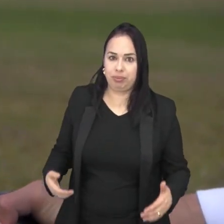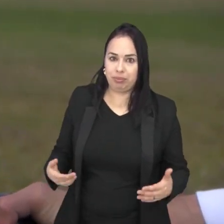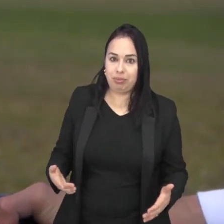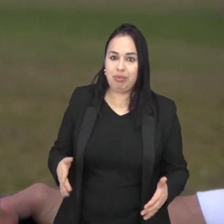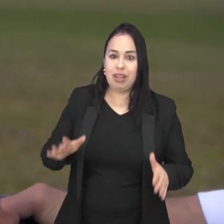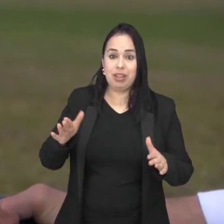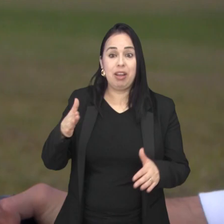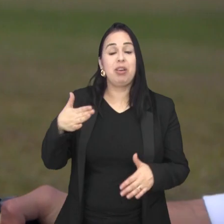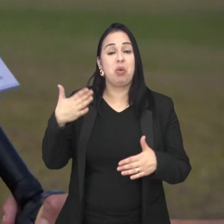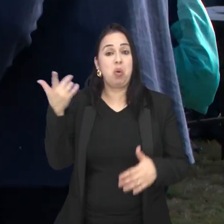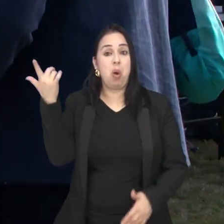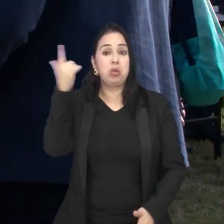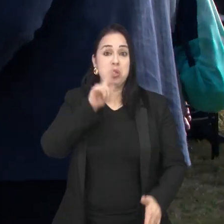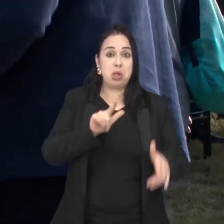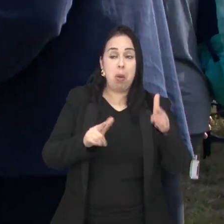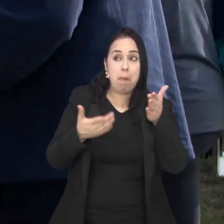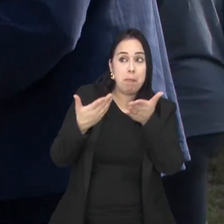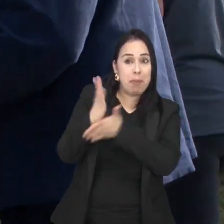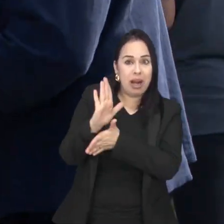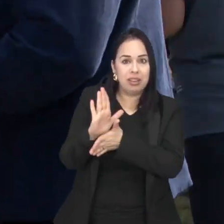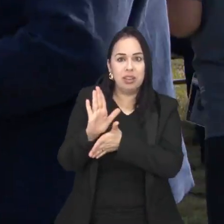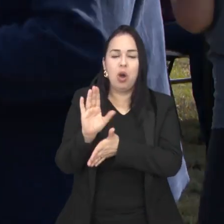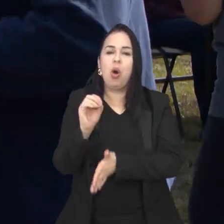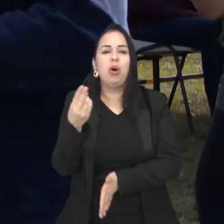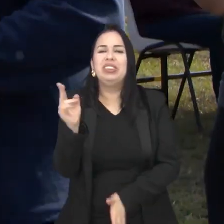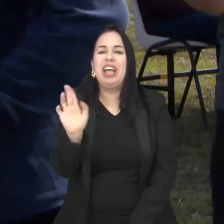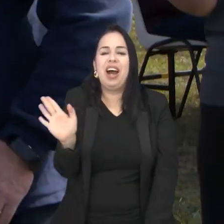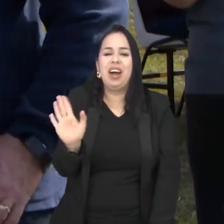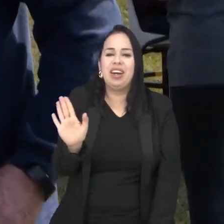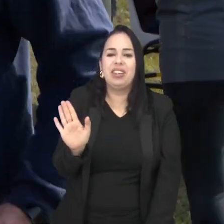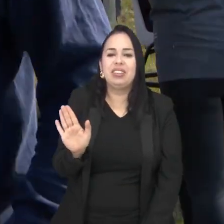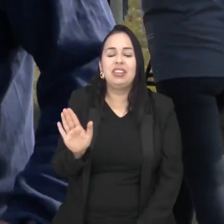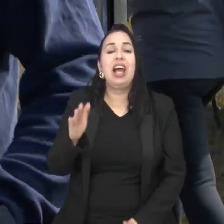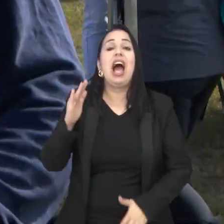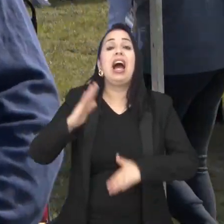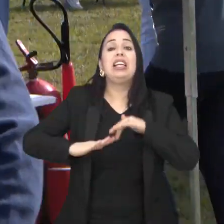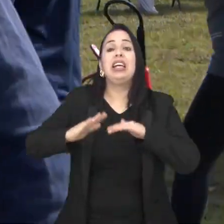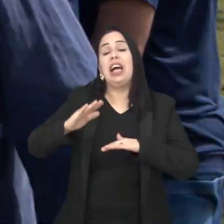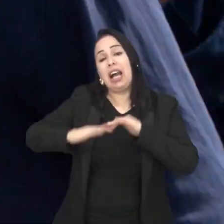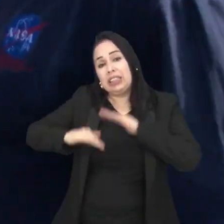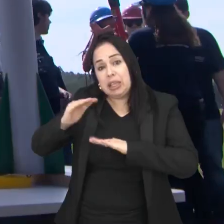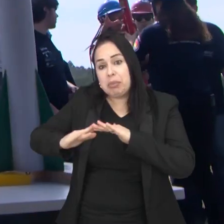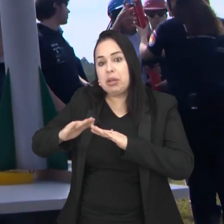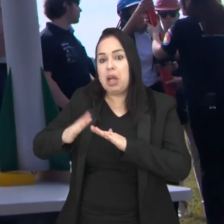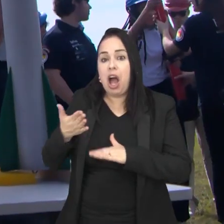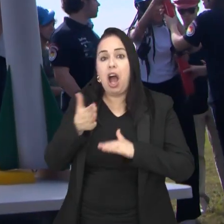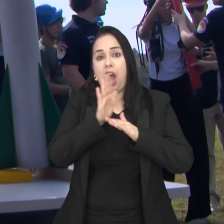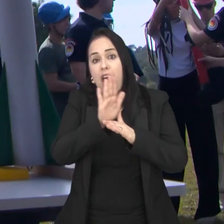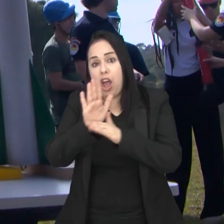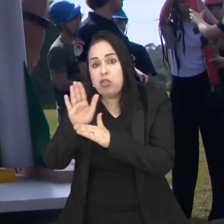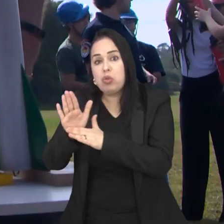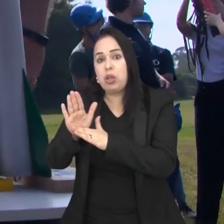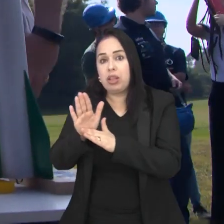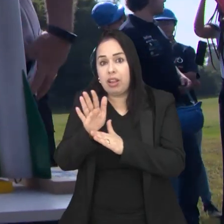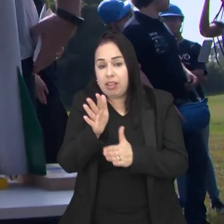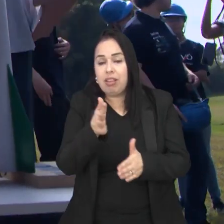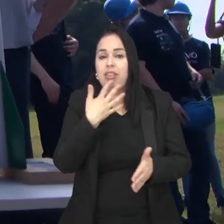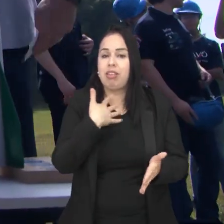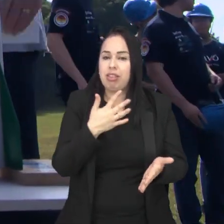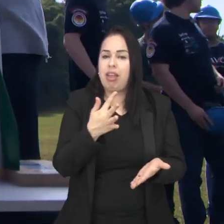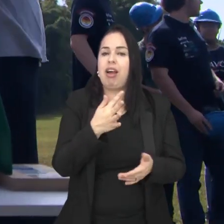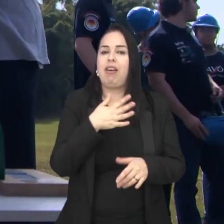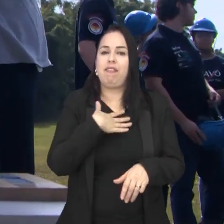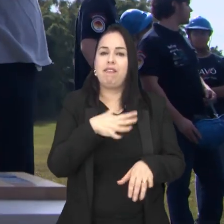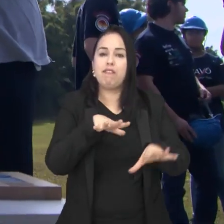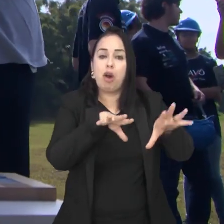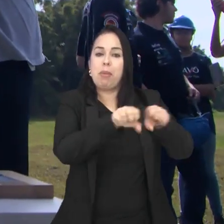o apogeu desejado. Tendo sucesso ou não no lançamento, para James Lewis a atividade contribui muito